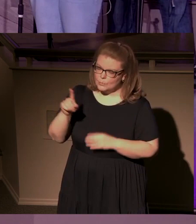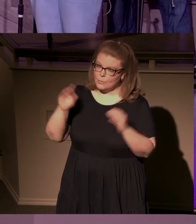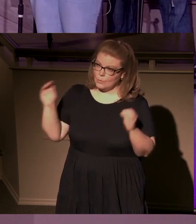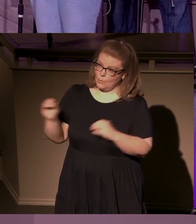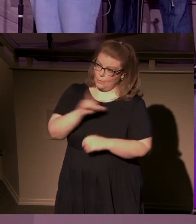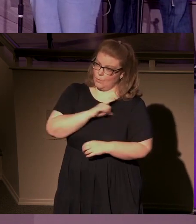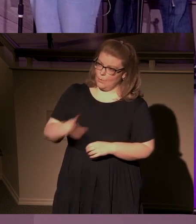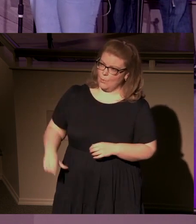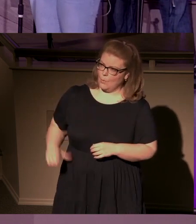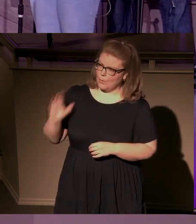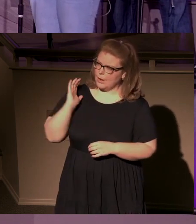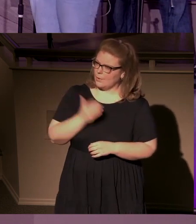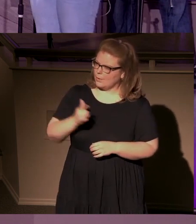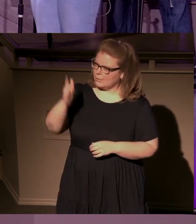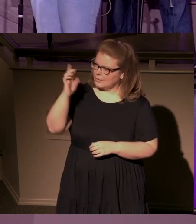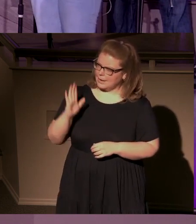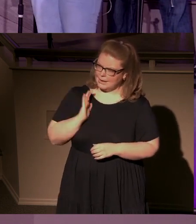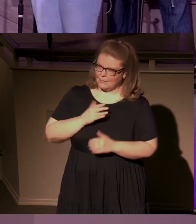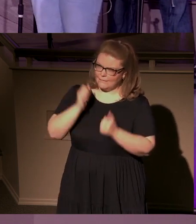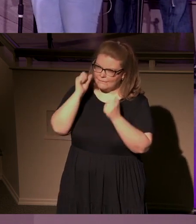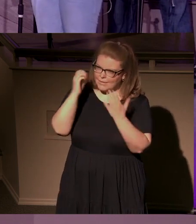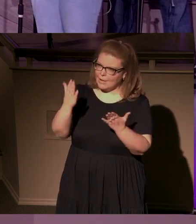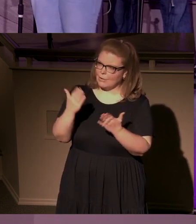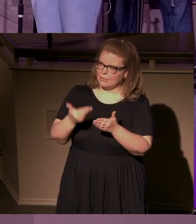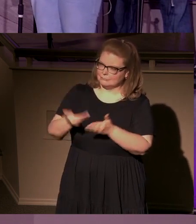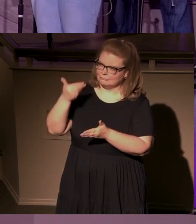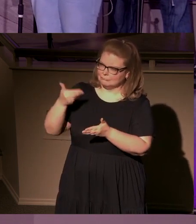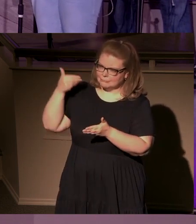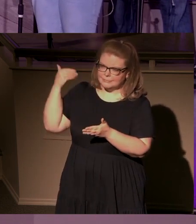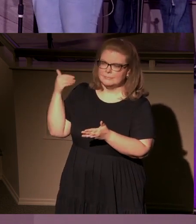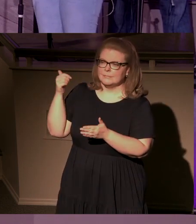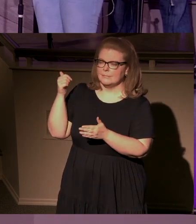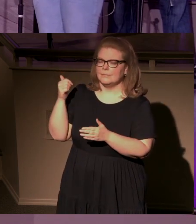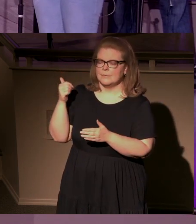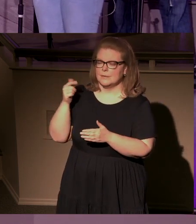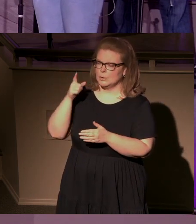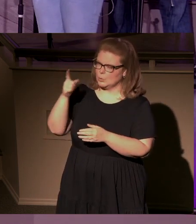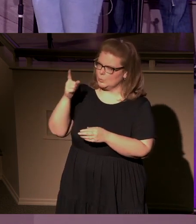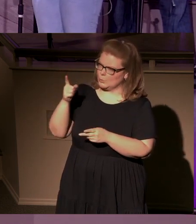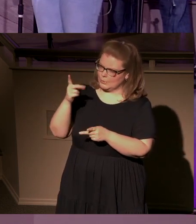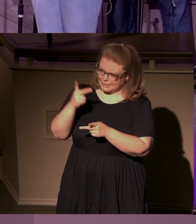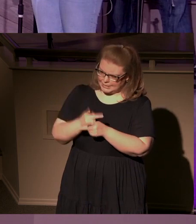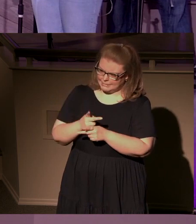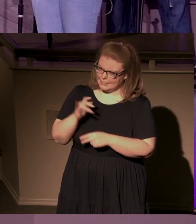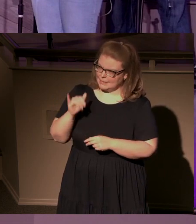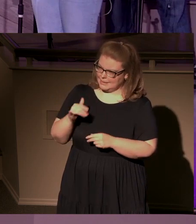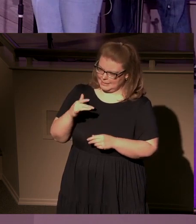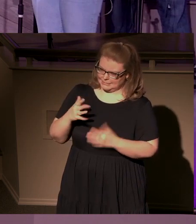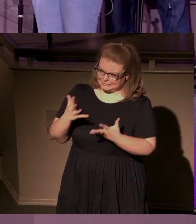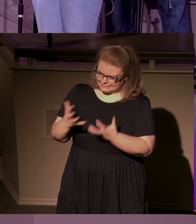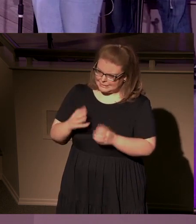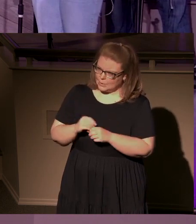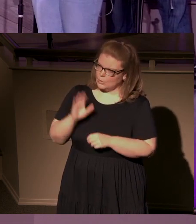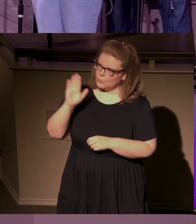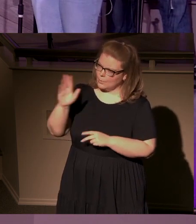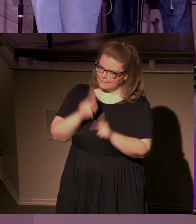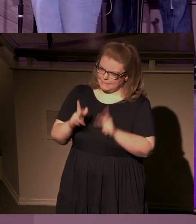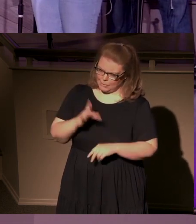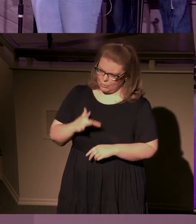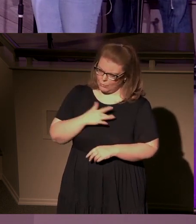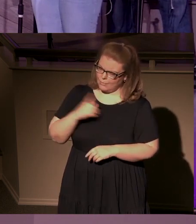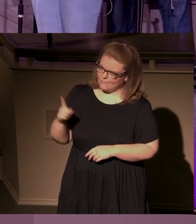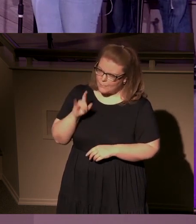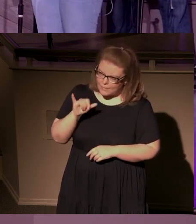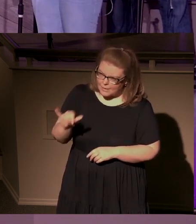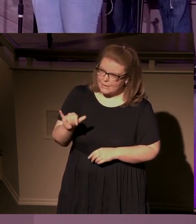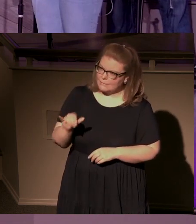God, of our fathers Abraham, Isaac, and Israel, keep this desire in the hearts of your people forever, and